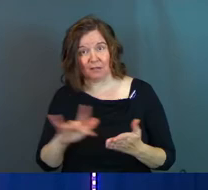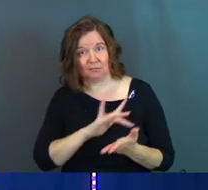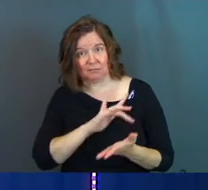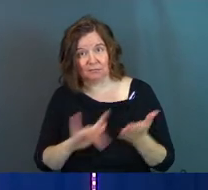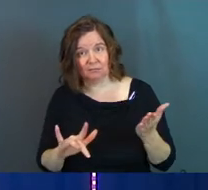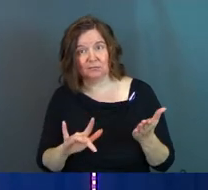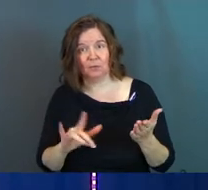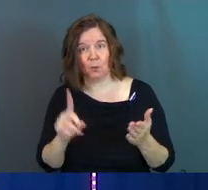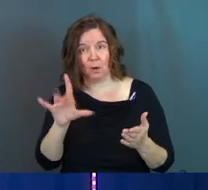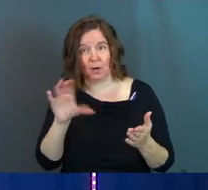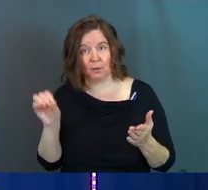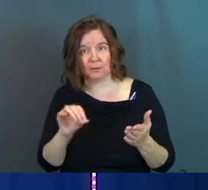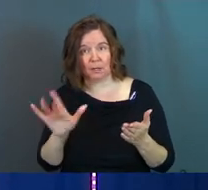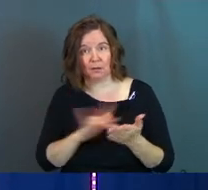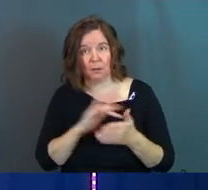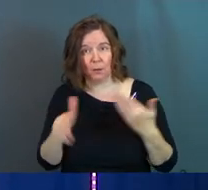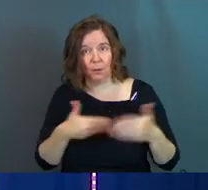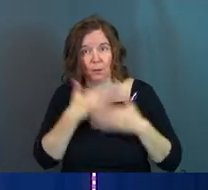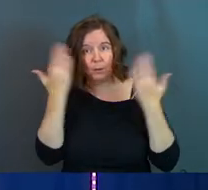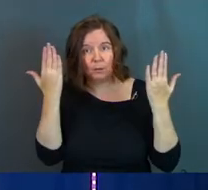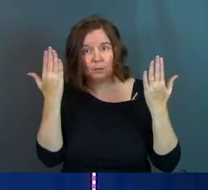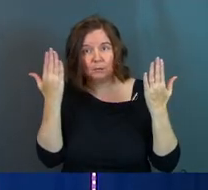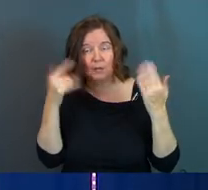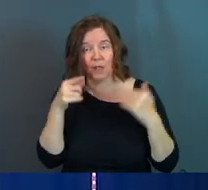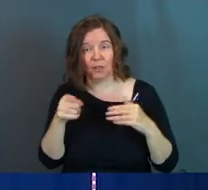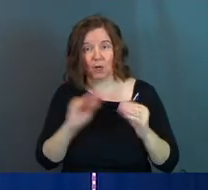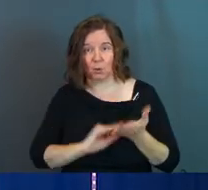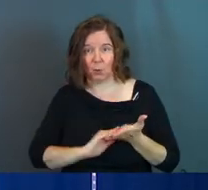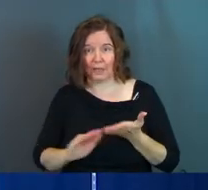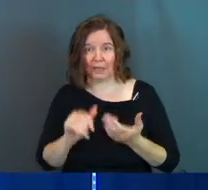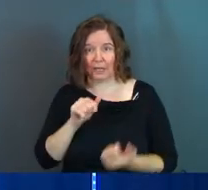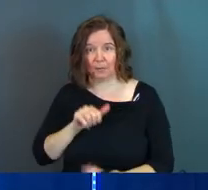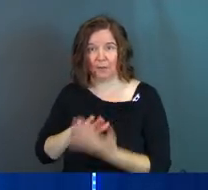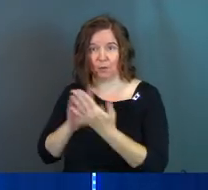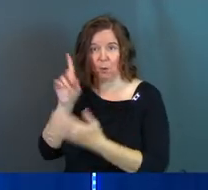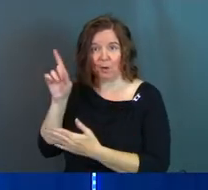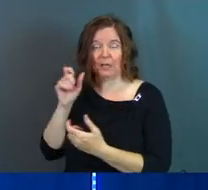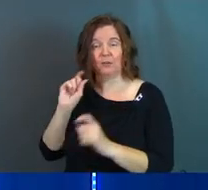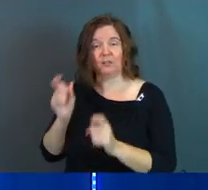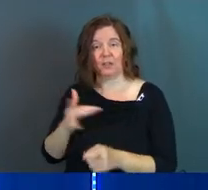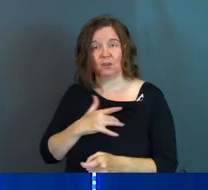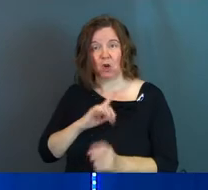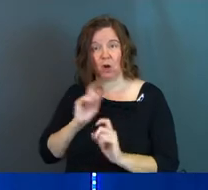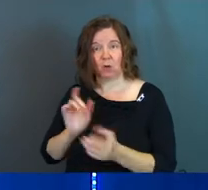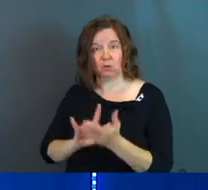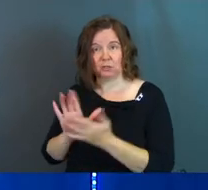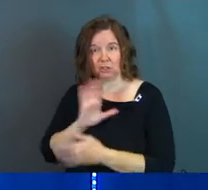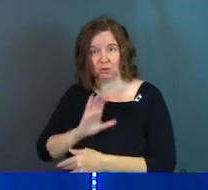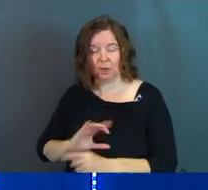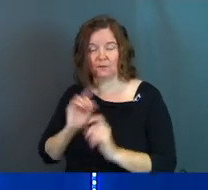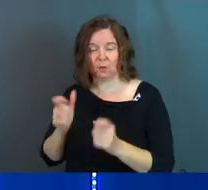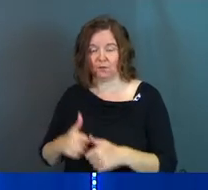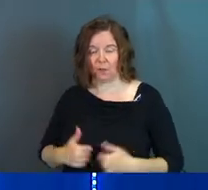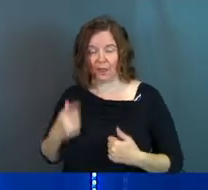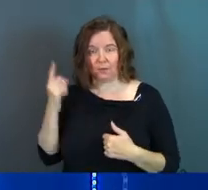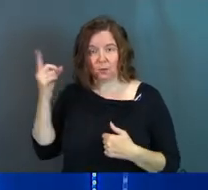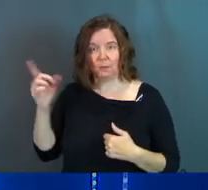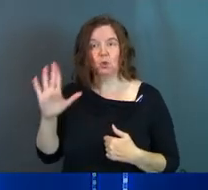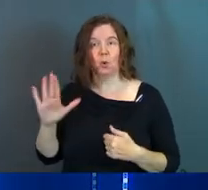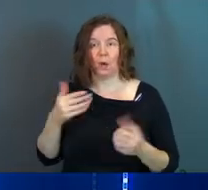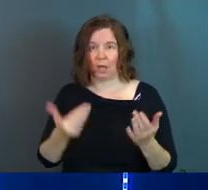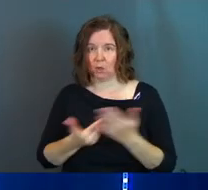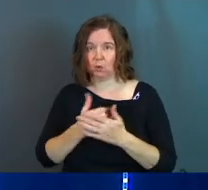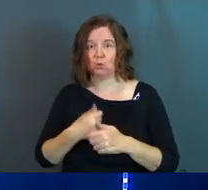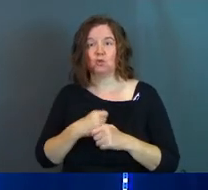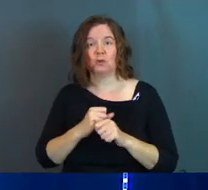and paid for it 100%. And that you are clean before him. If you've given your heart to Jesus Christ, you've given your life to him, you're a